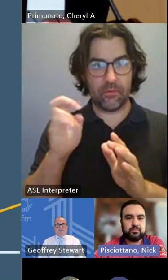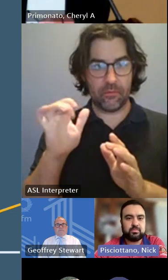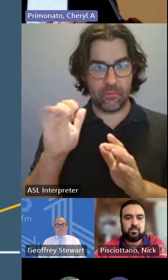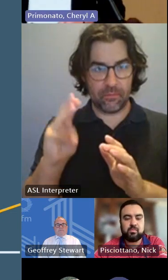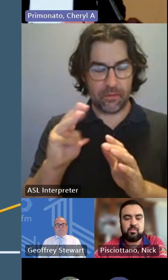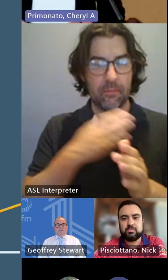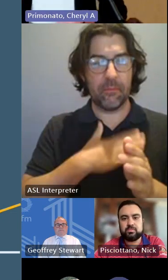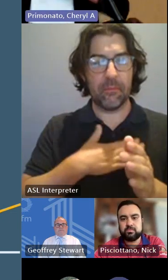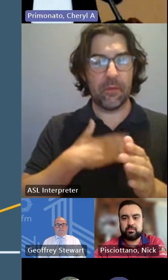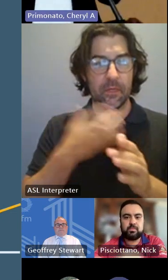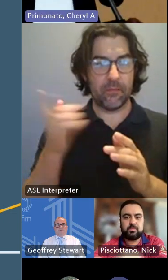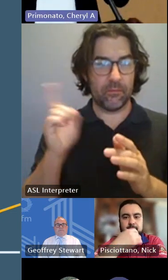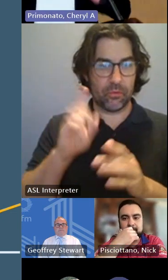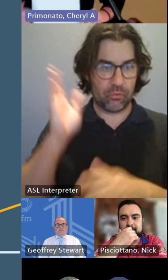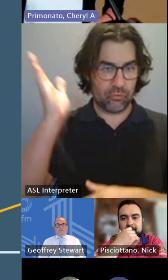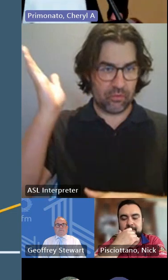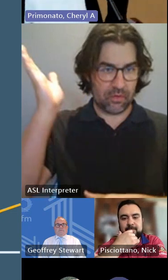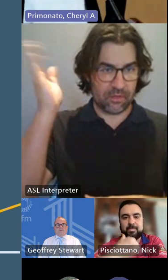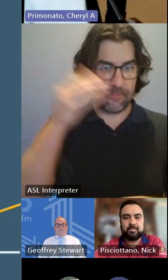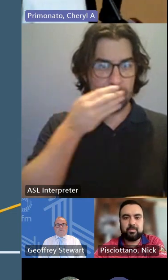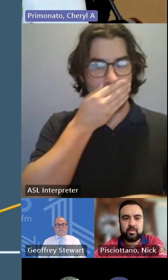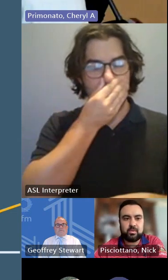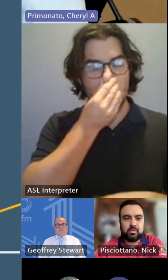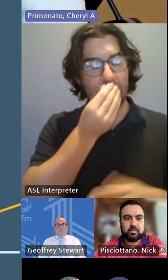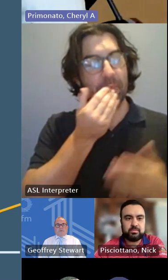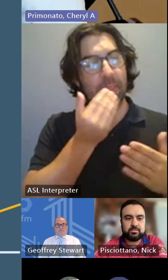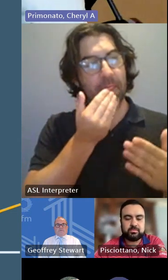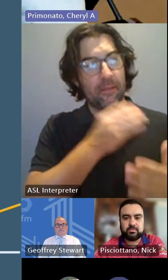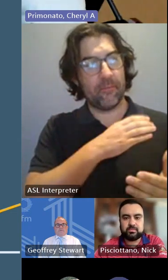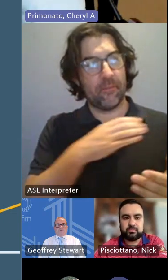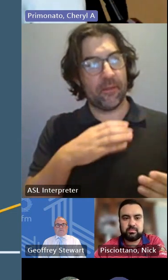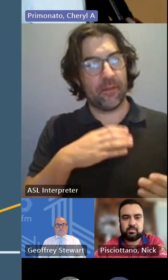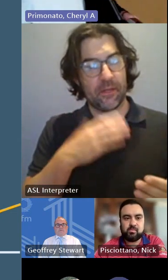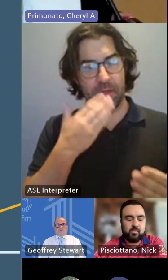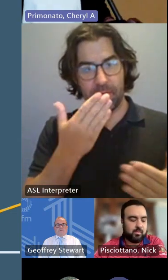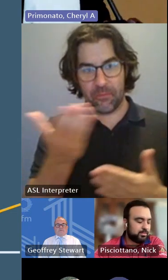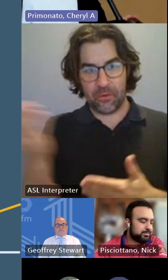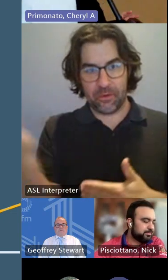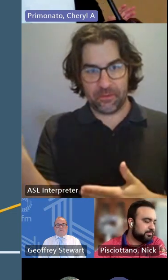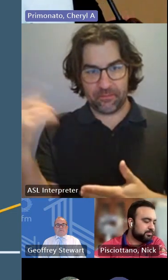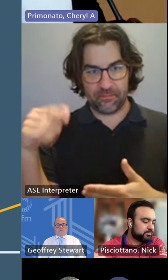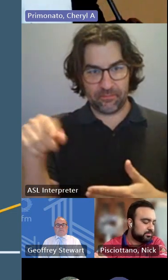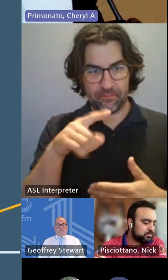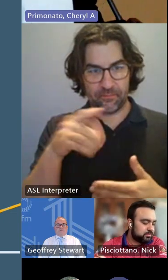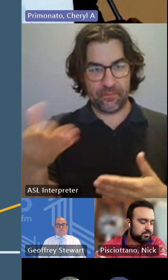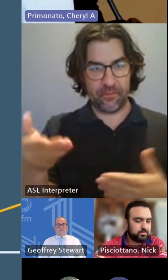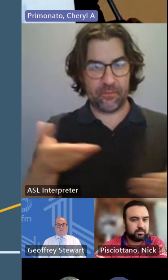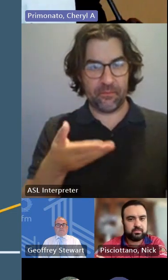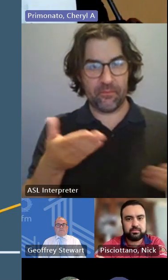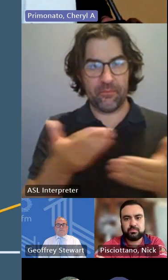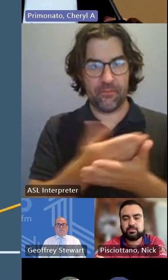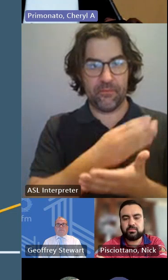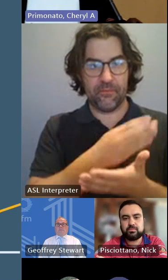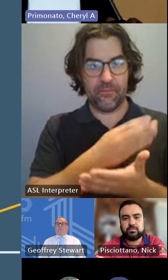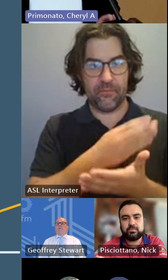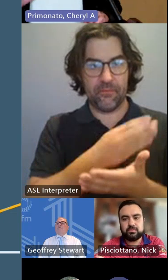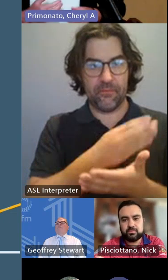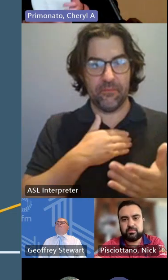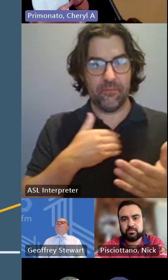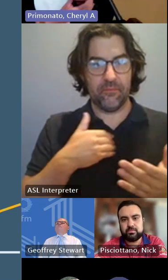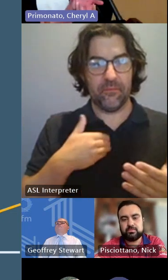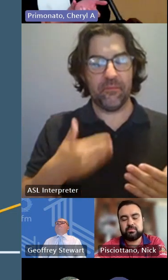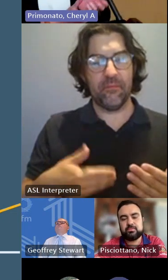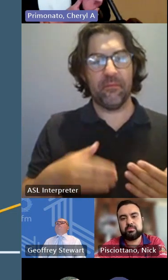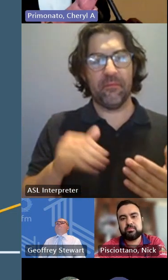resolution? Absolutely. Thank you, Committee Chairperson, and good morning, committee members, and welcome to our new board members. My name is